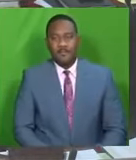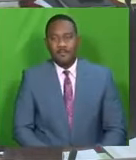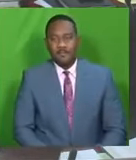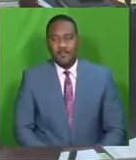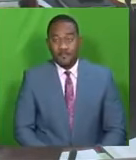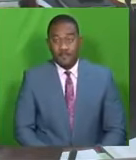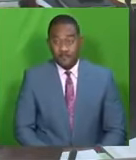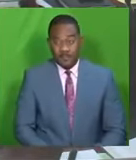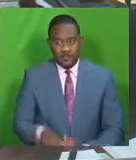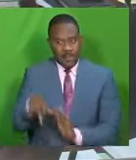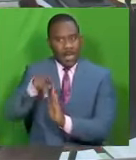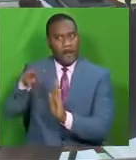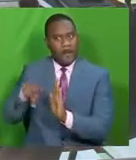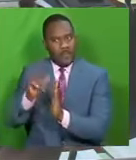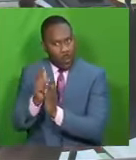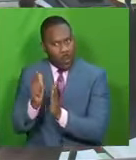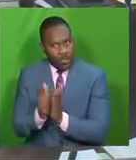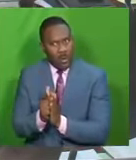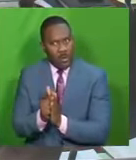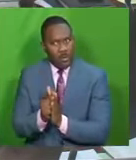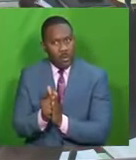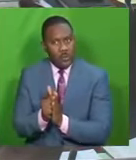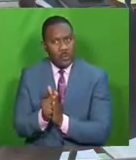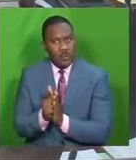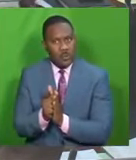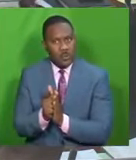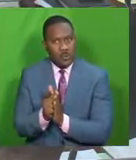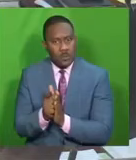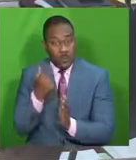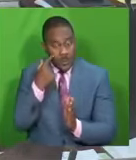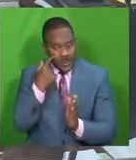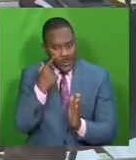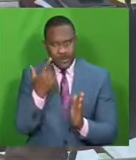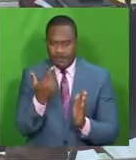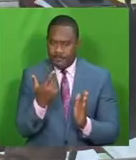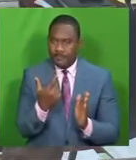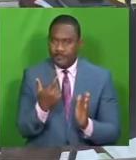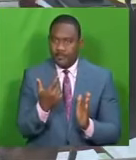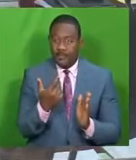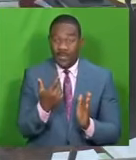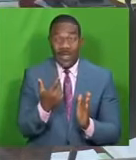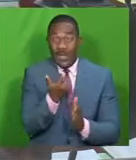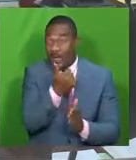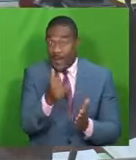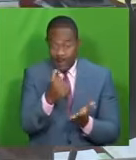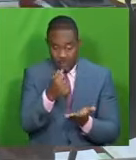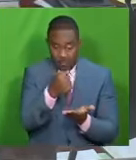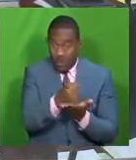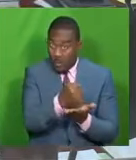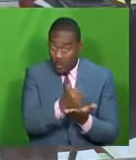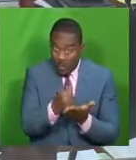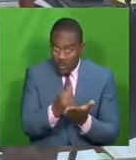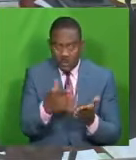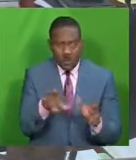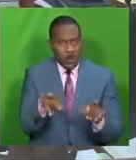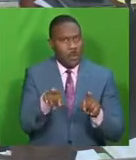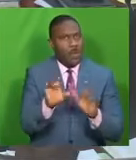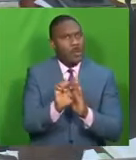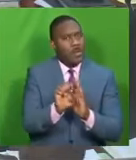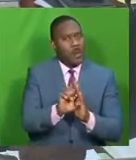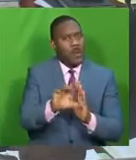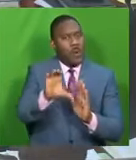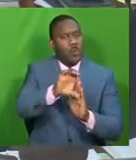The principle of law is that in the construction of documents such as the Constitution, the National